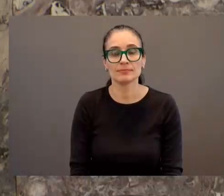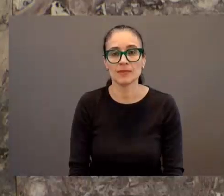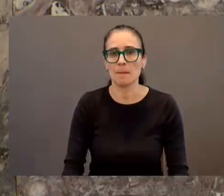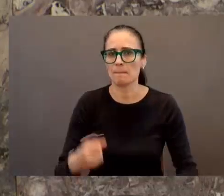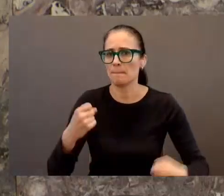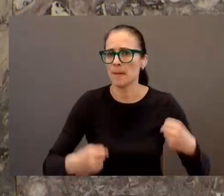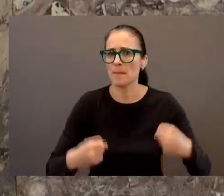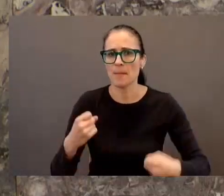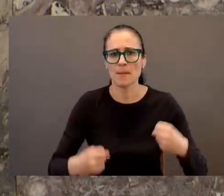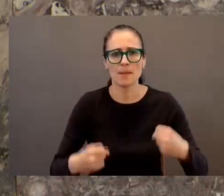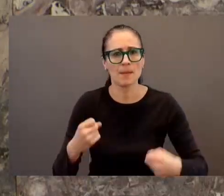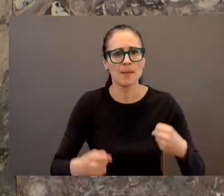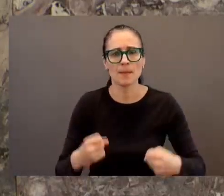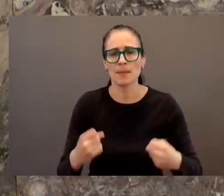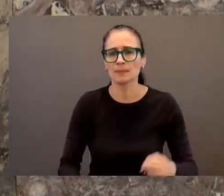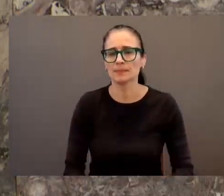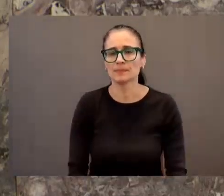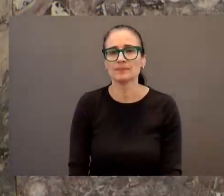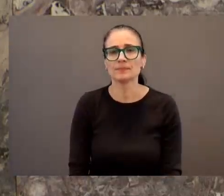Okay,